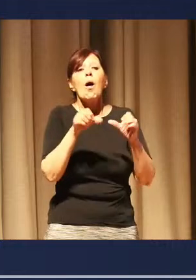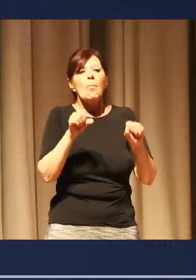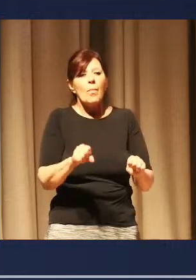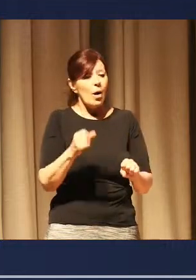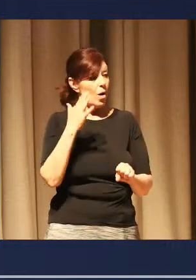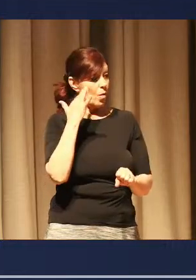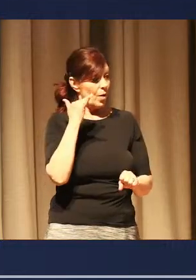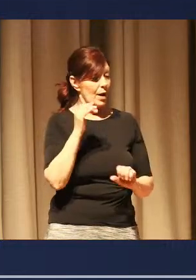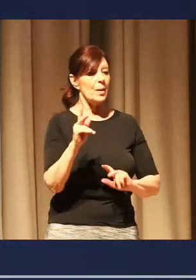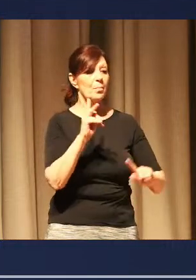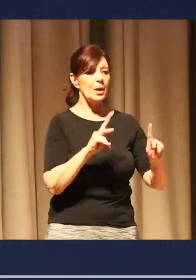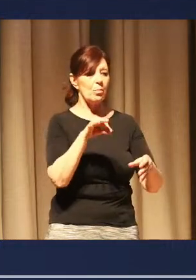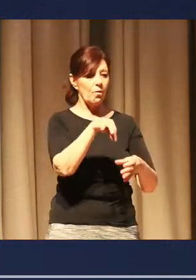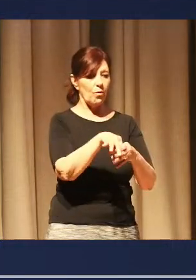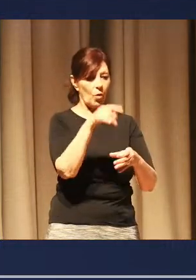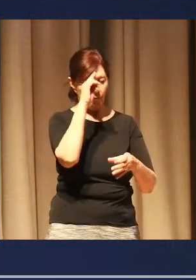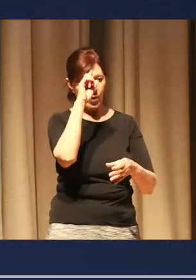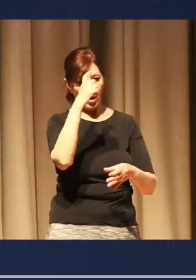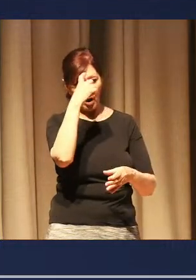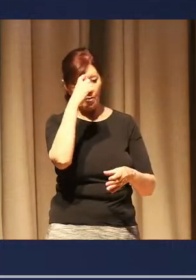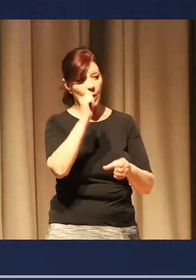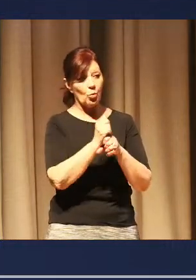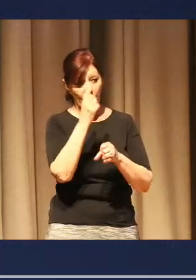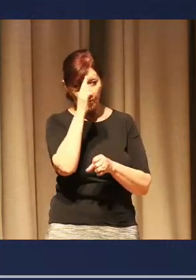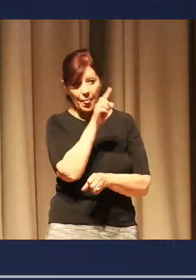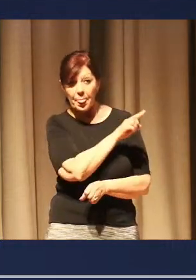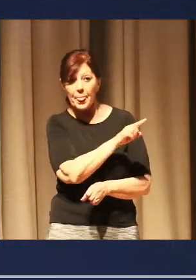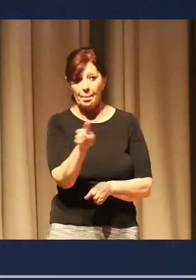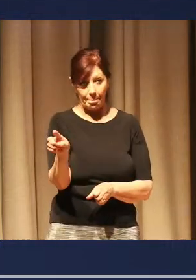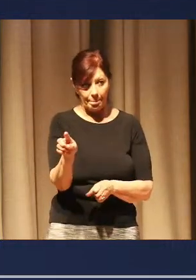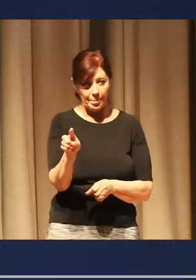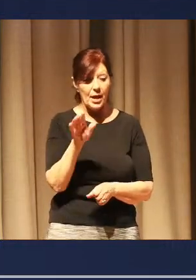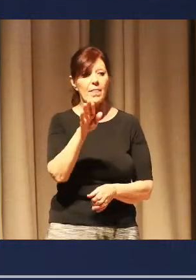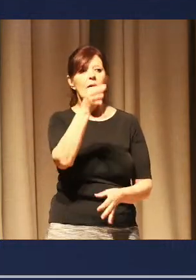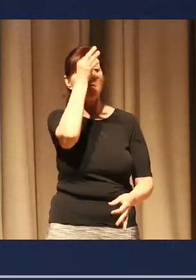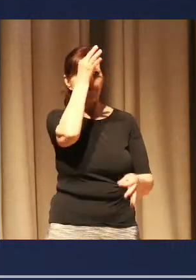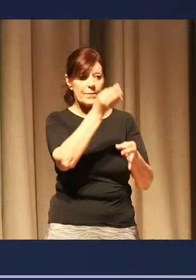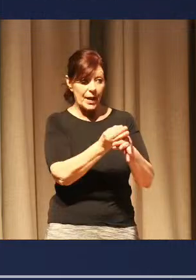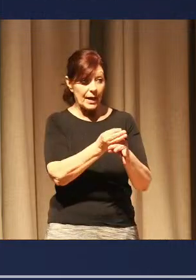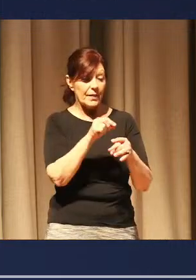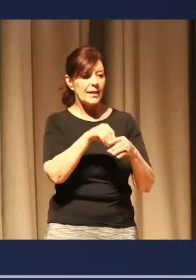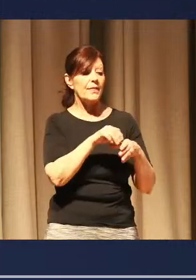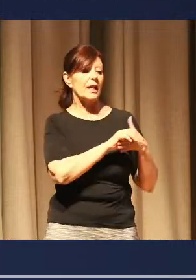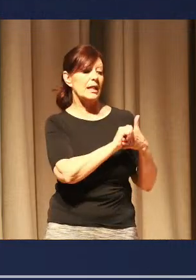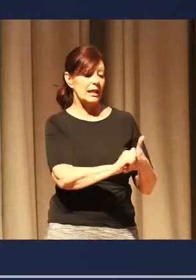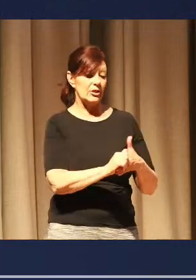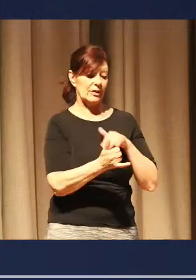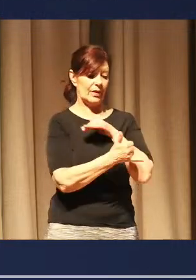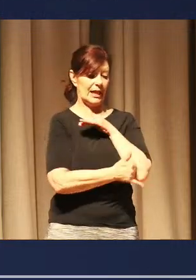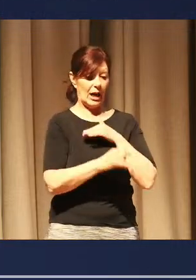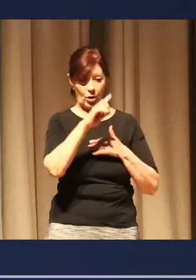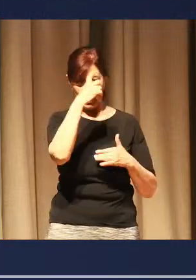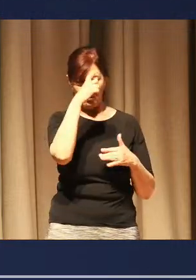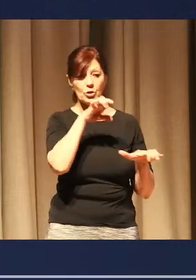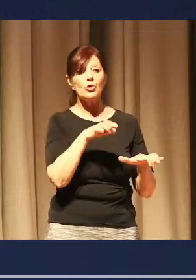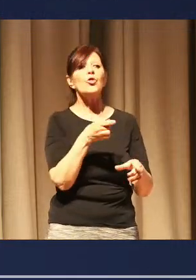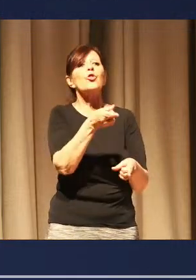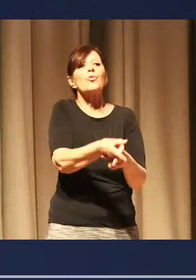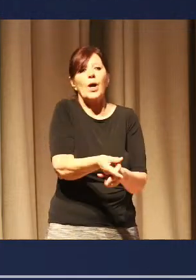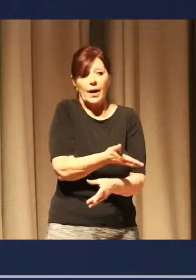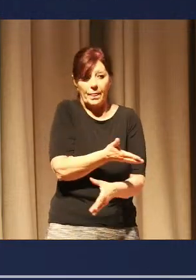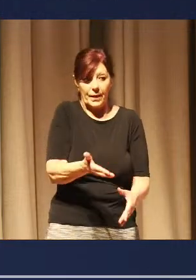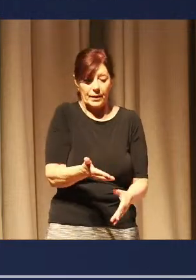because people voted for a government that worked for them. They put their faith in the leaders of county government to do the right thing,